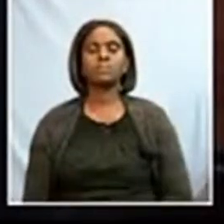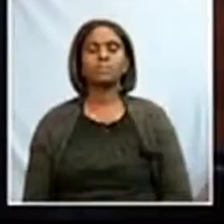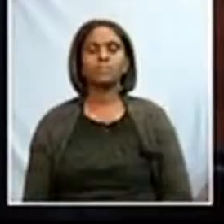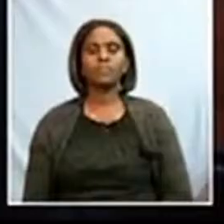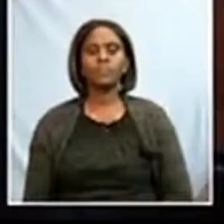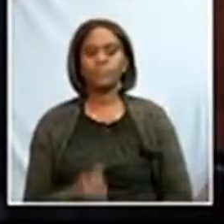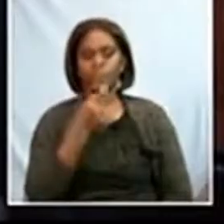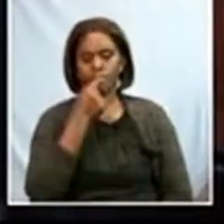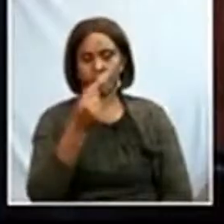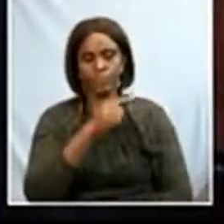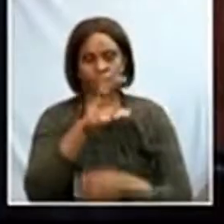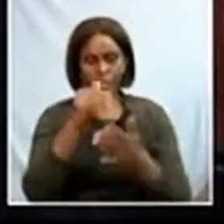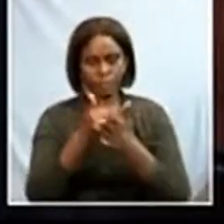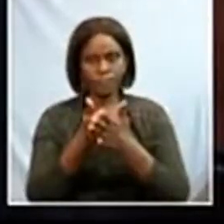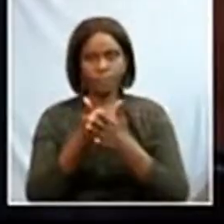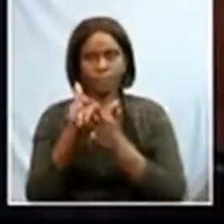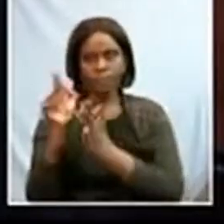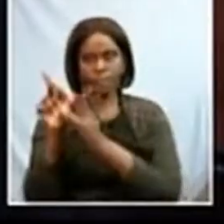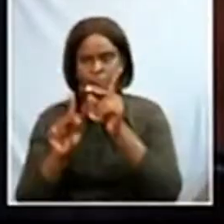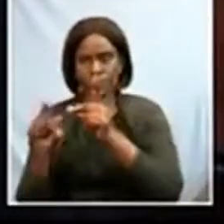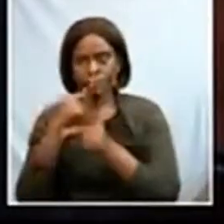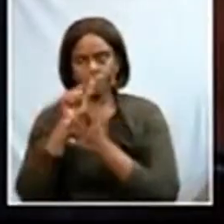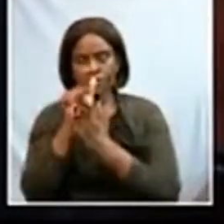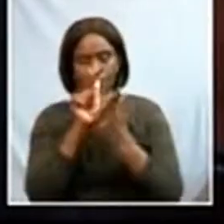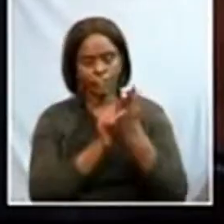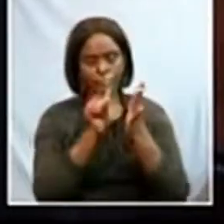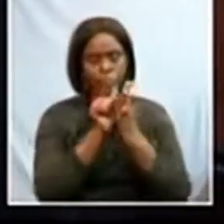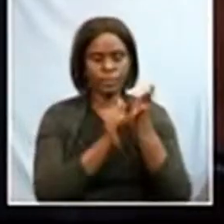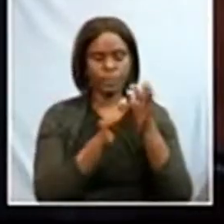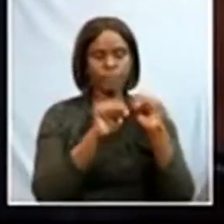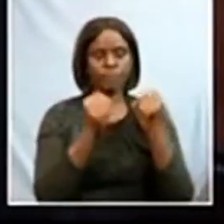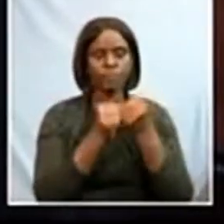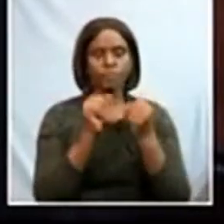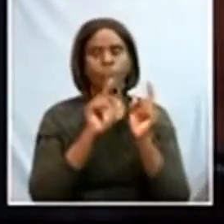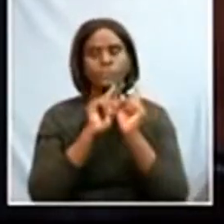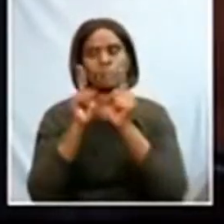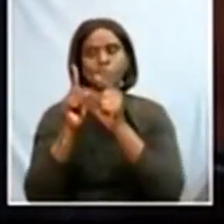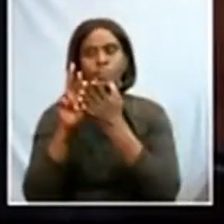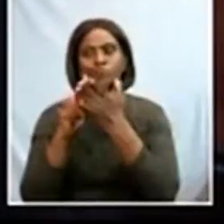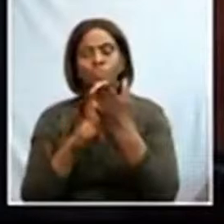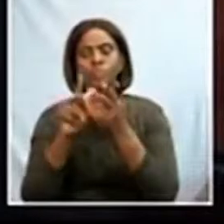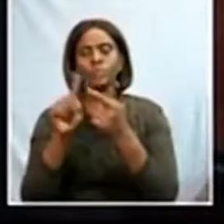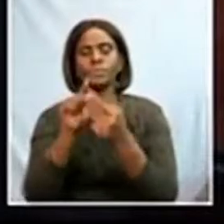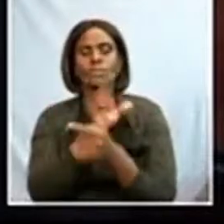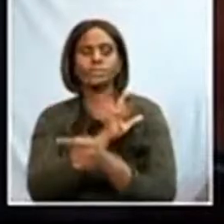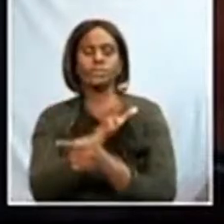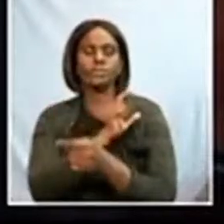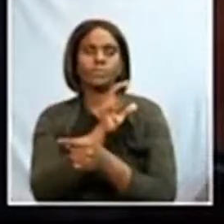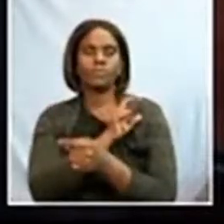to say all the defaulters, take them to the police?